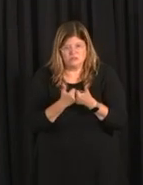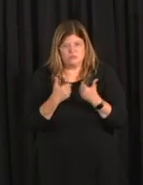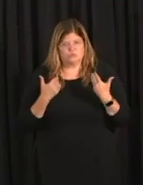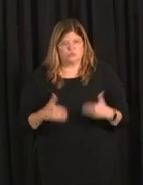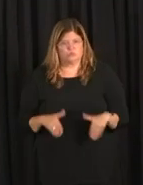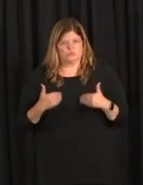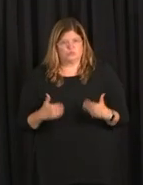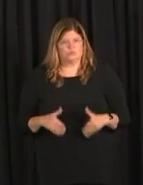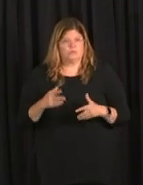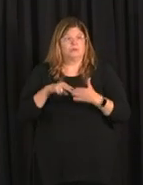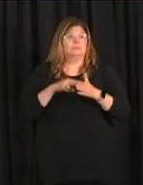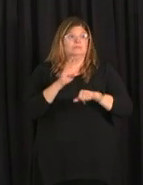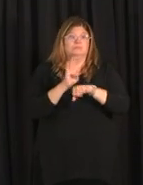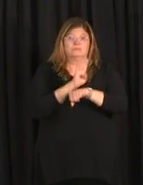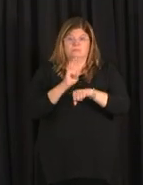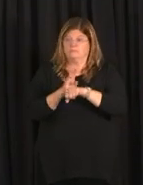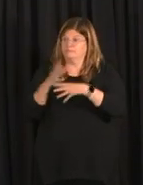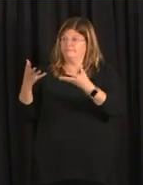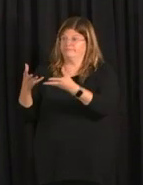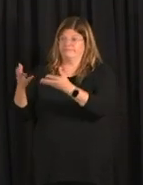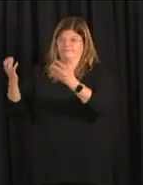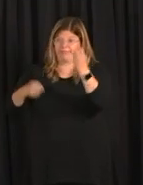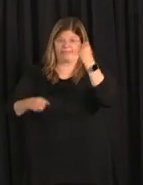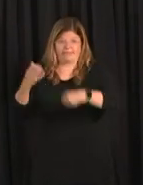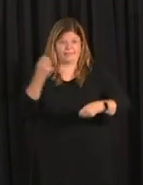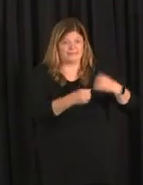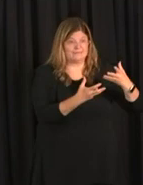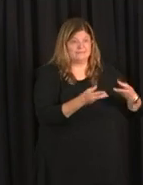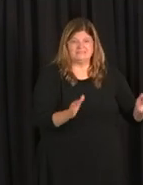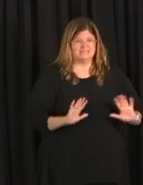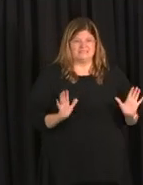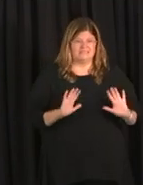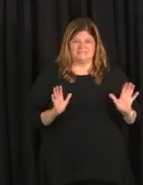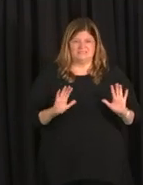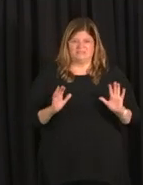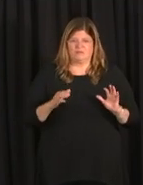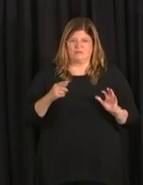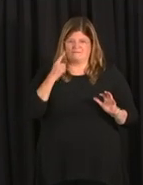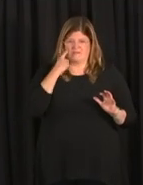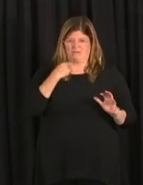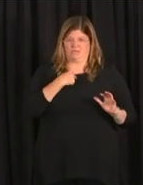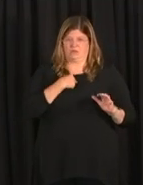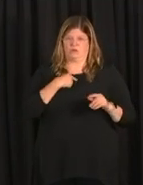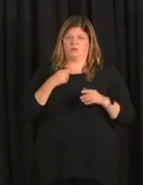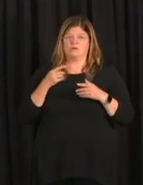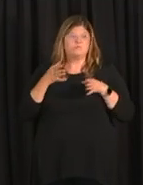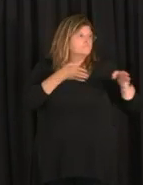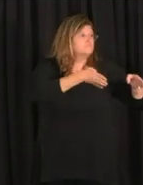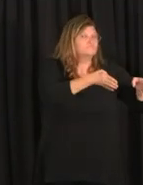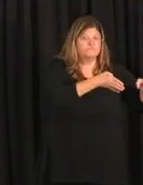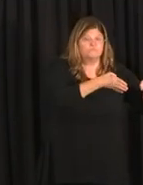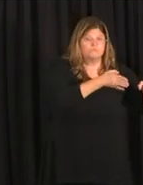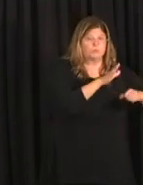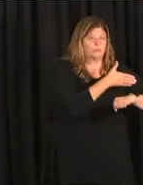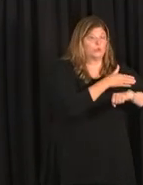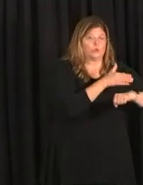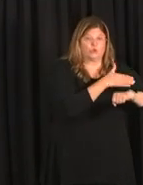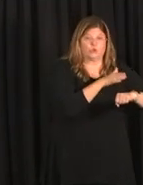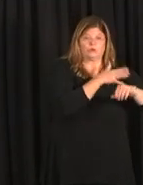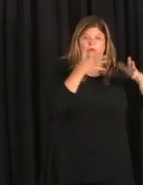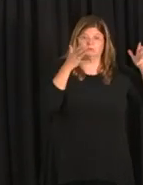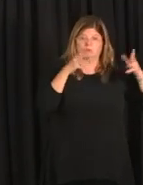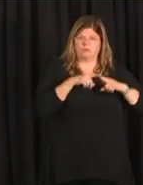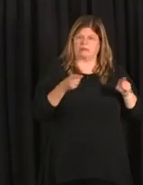the business has gone away. And so I think it would be a mistake to single out music venues